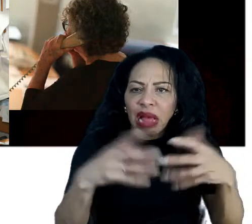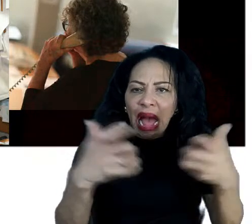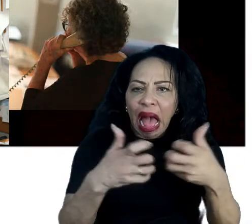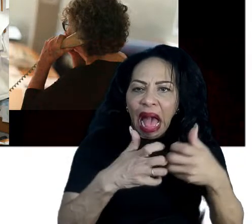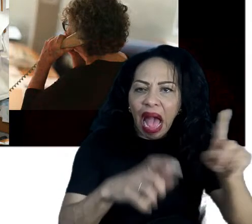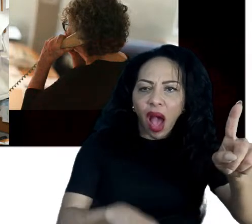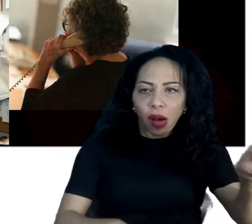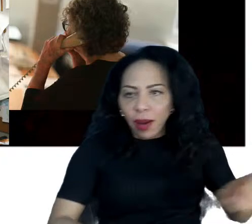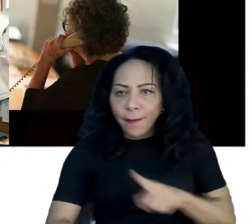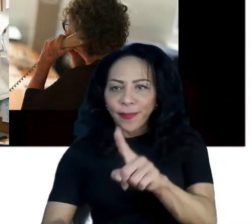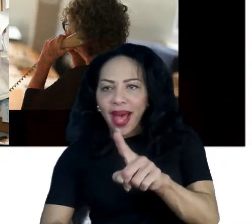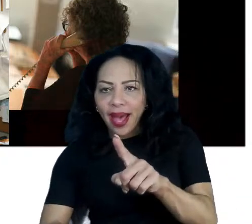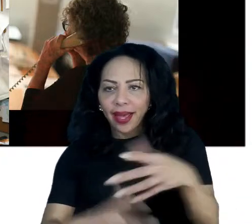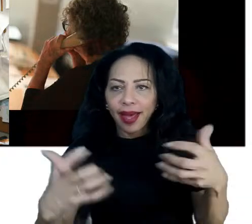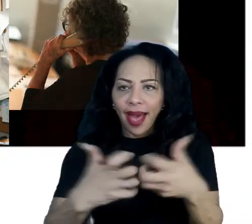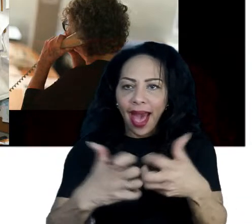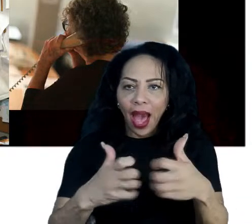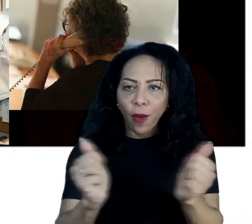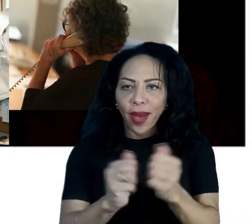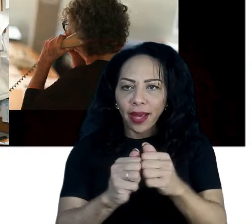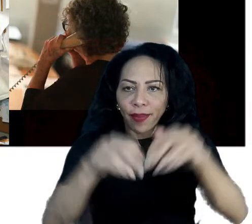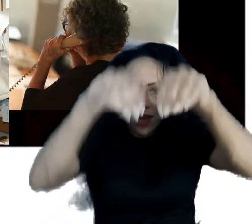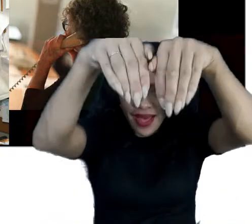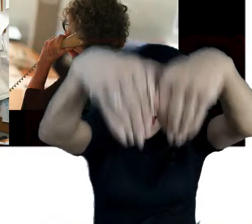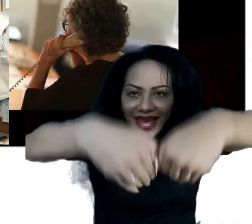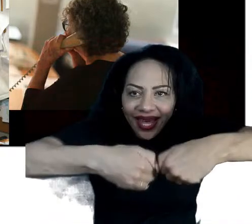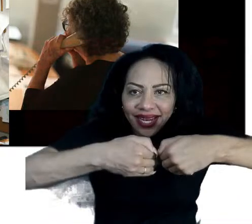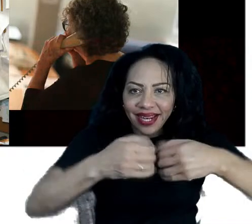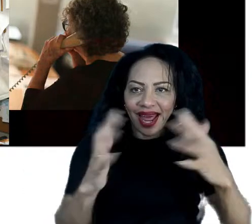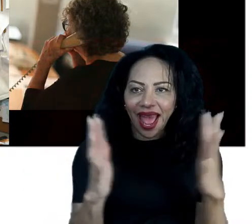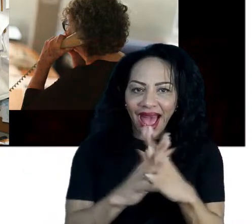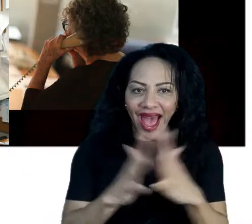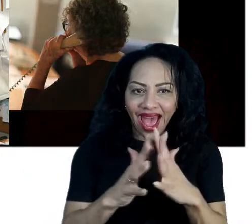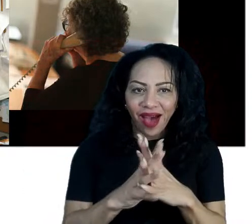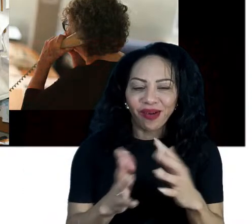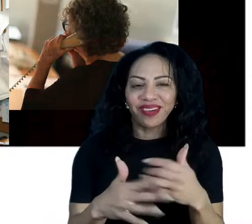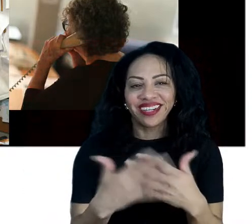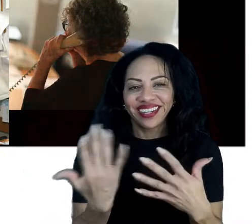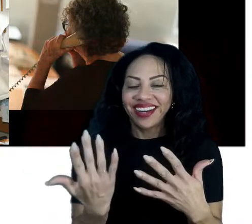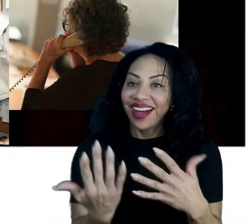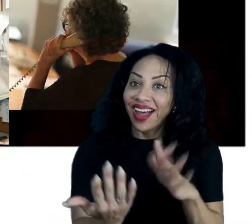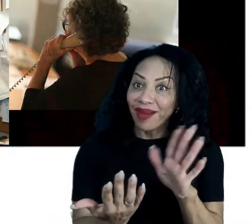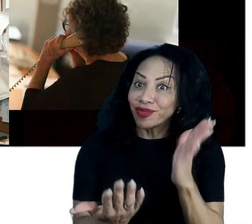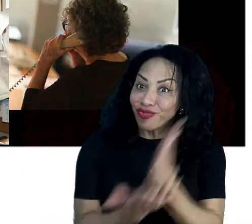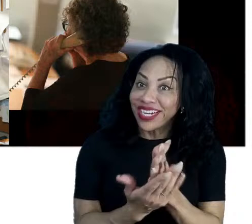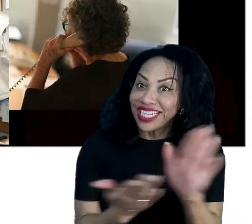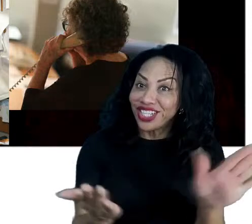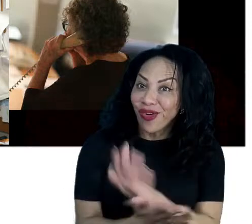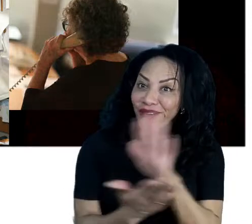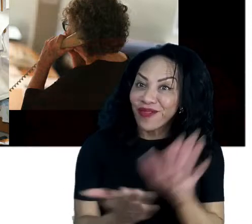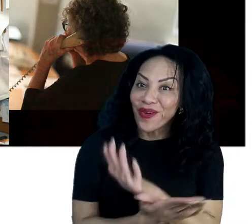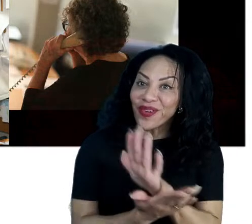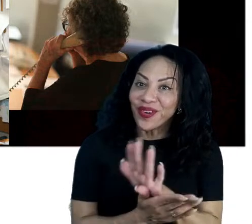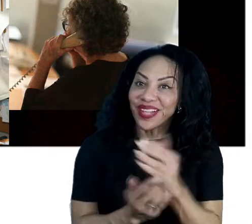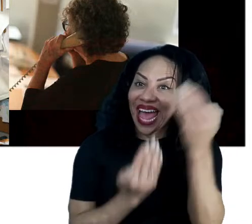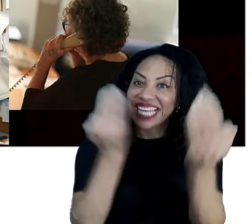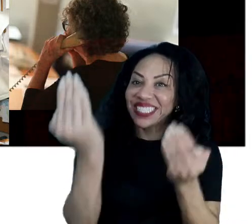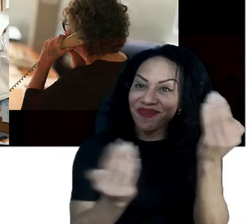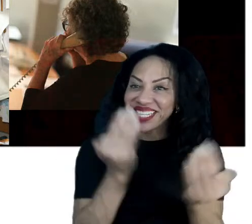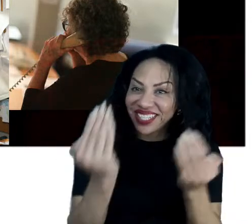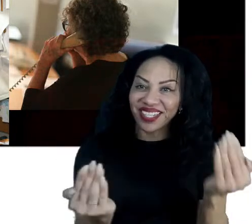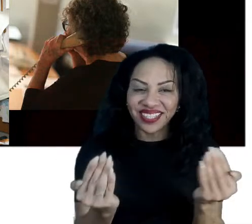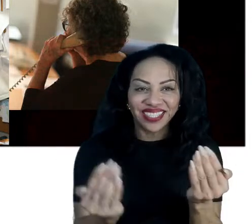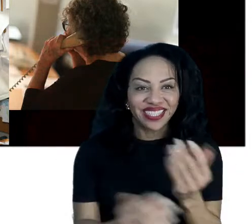piece of paper in? It was joyful. it was joyful. People were making all sorts